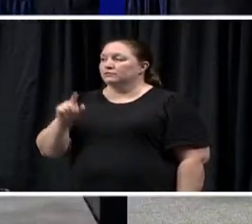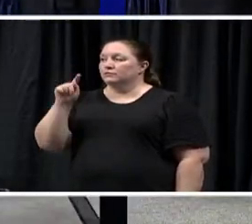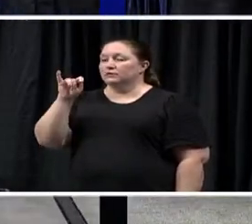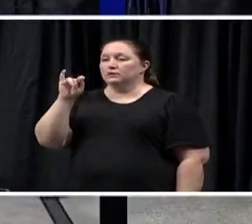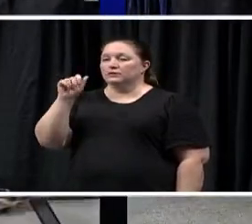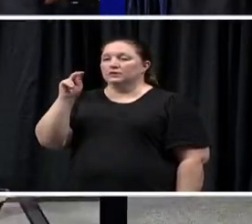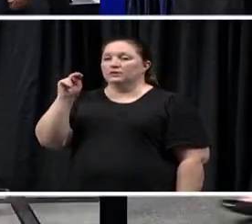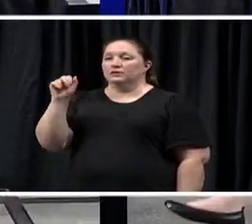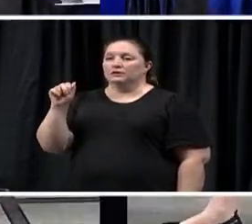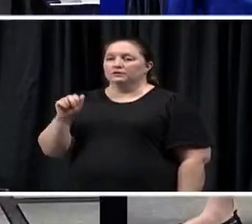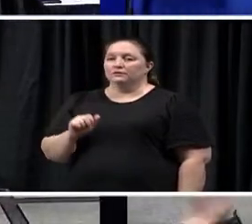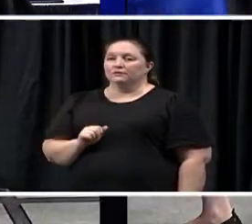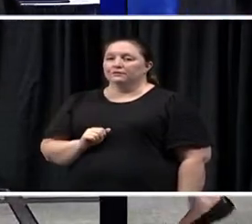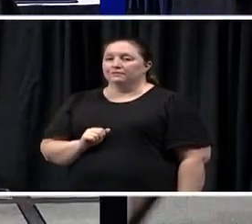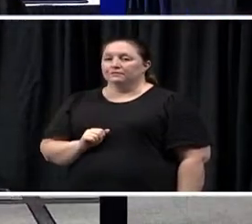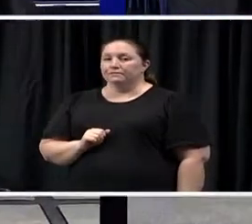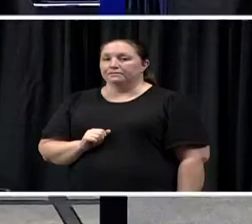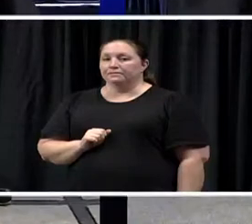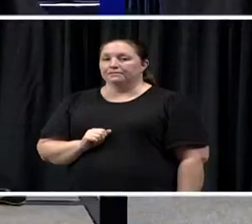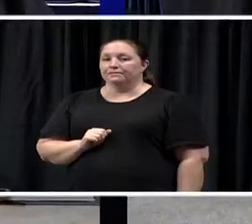Tiani Tyre Bryson.